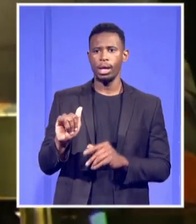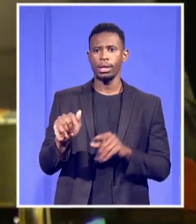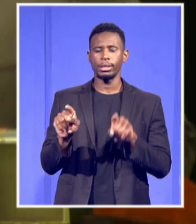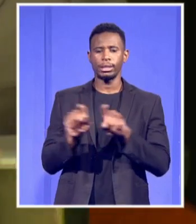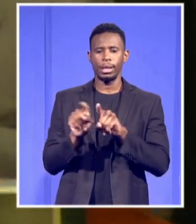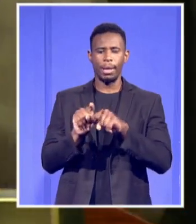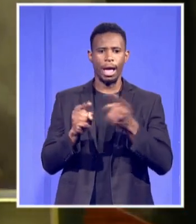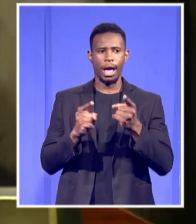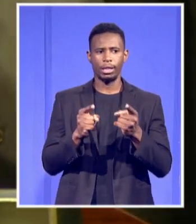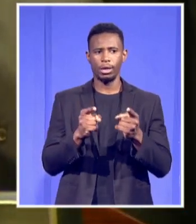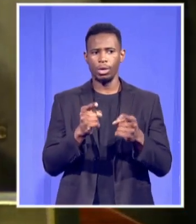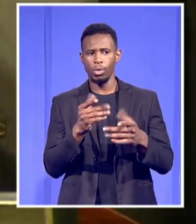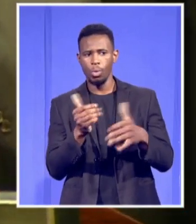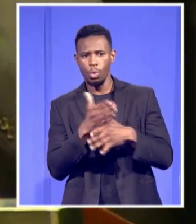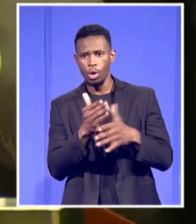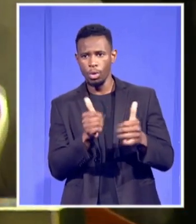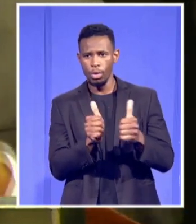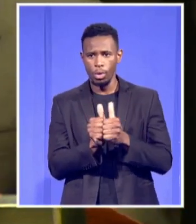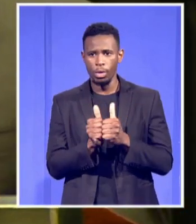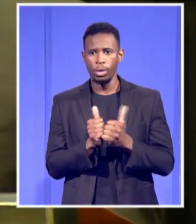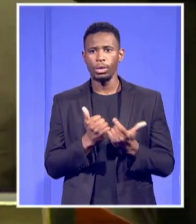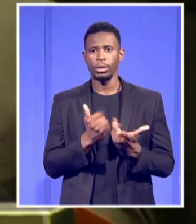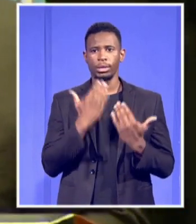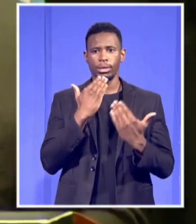and deputy ministers,